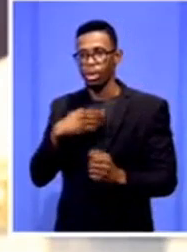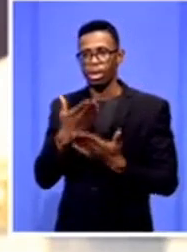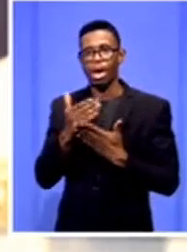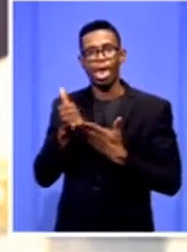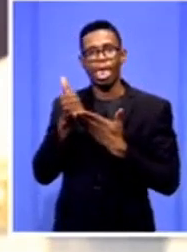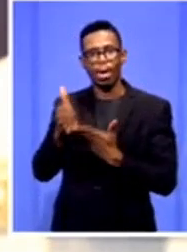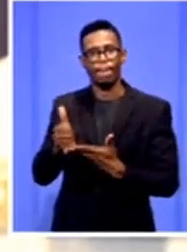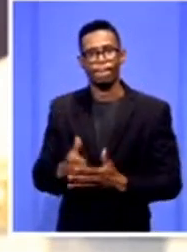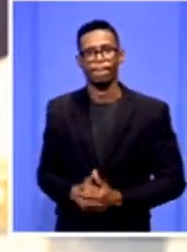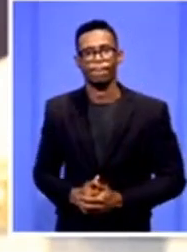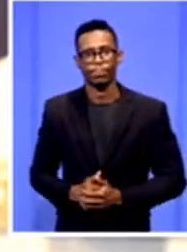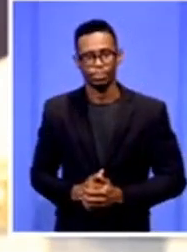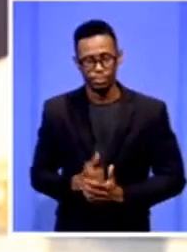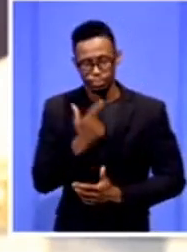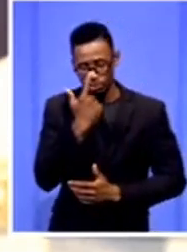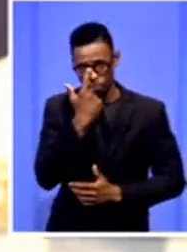We